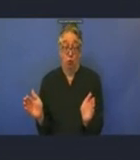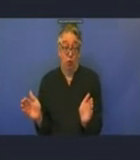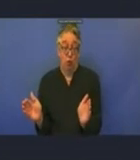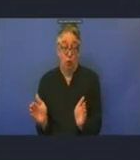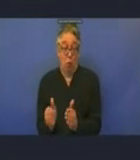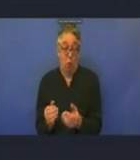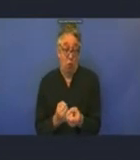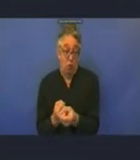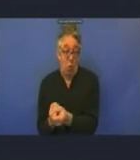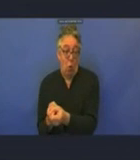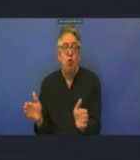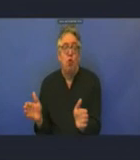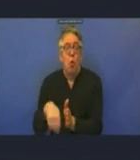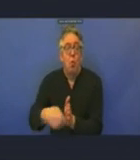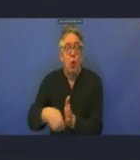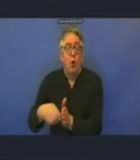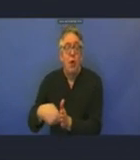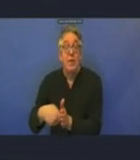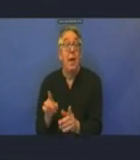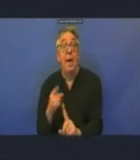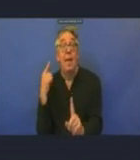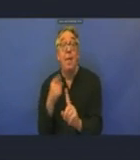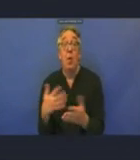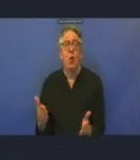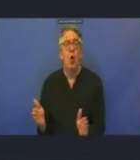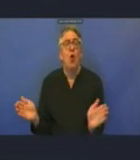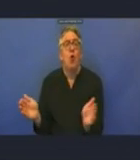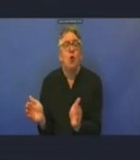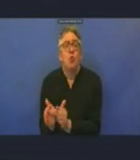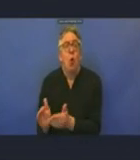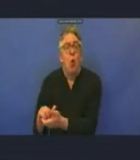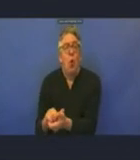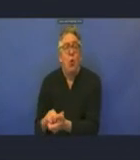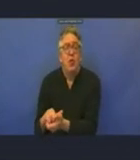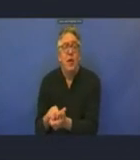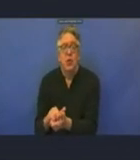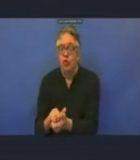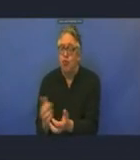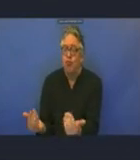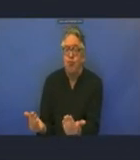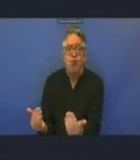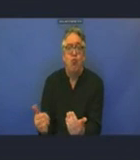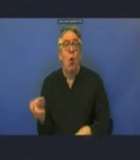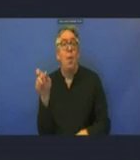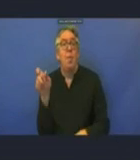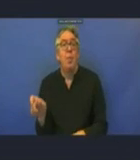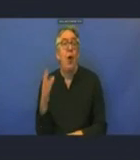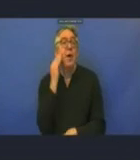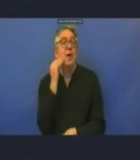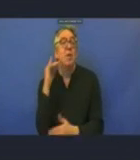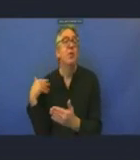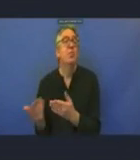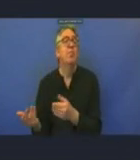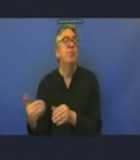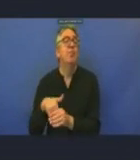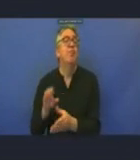out grassroots organizations and newcomers to the program. It offers a first step into